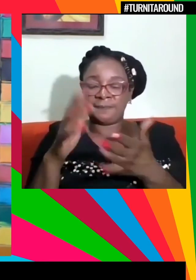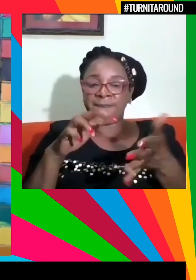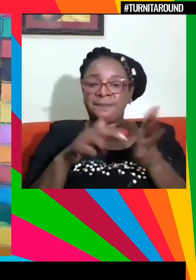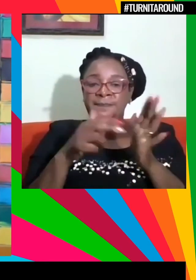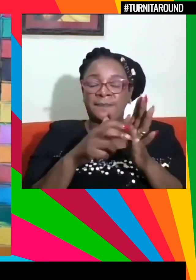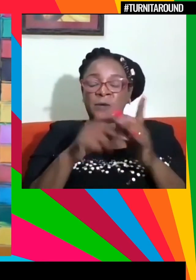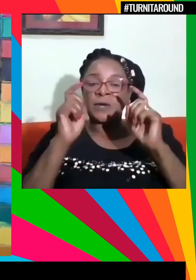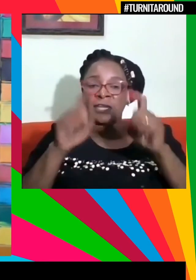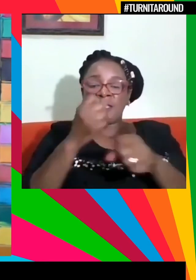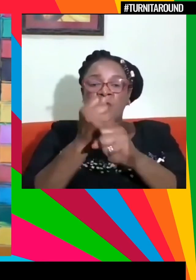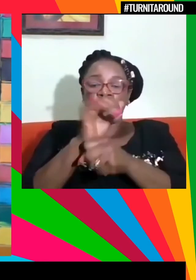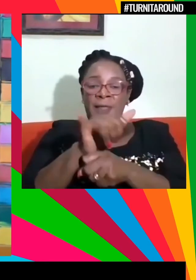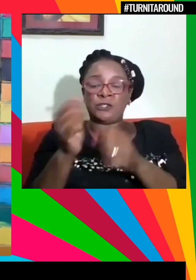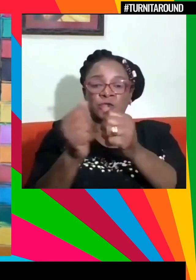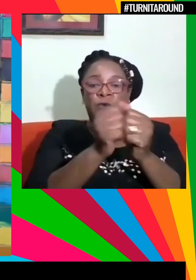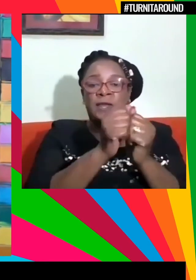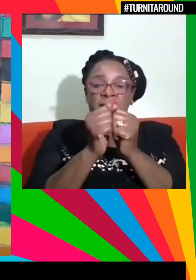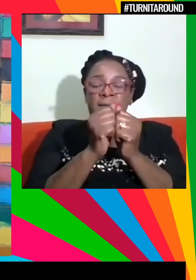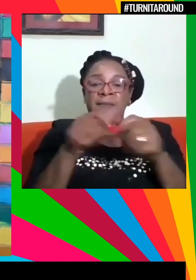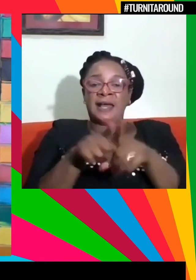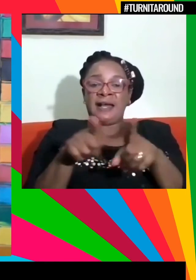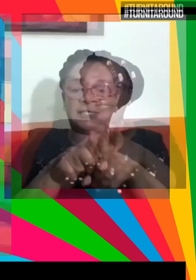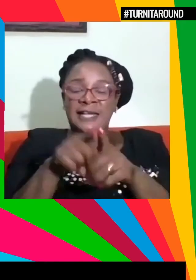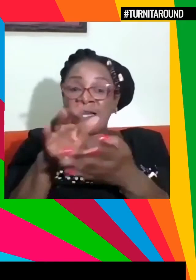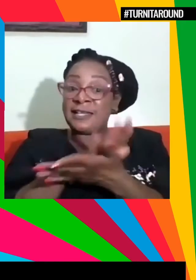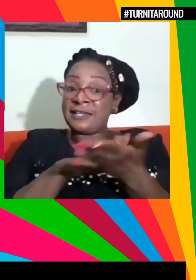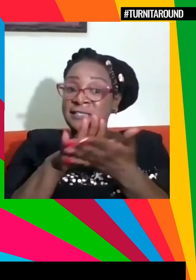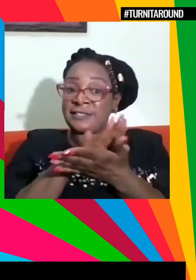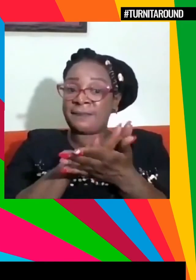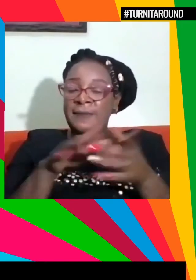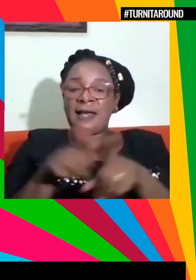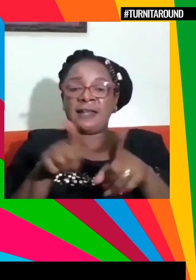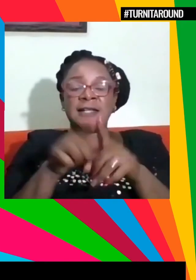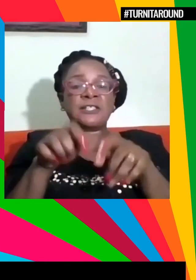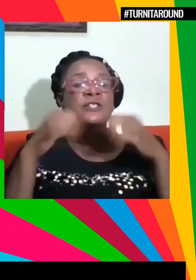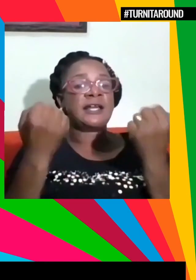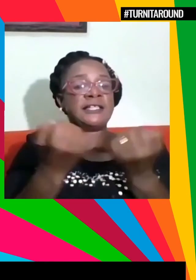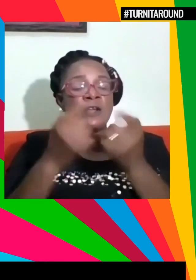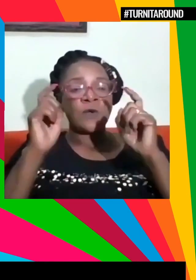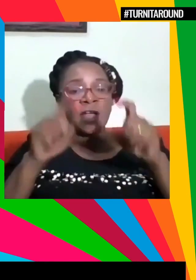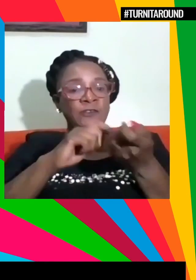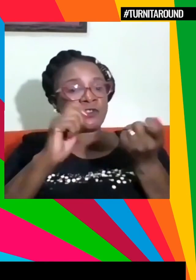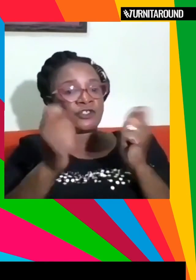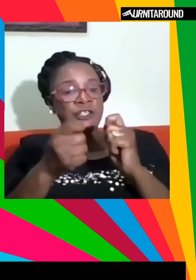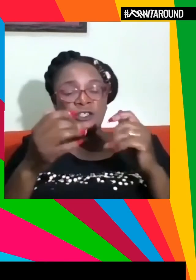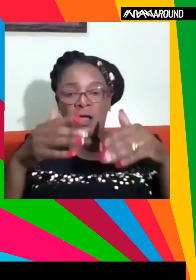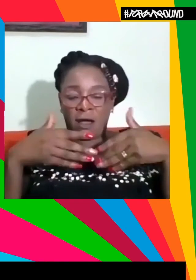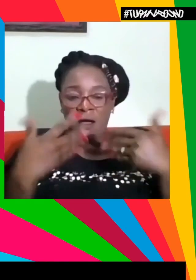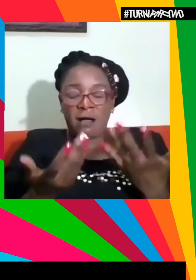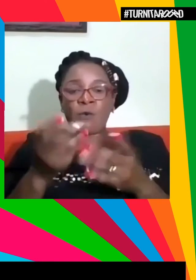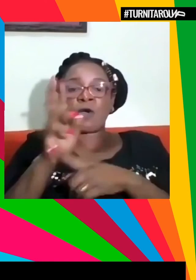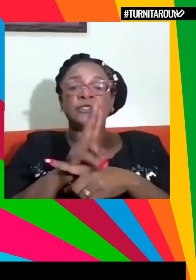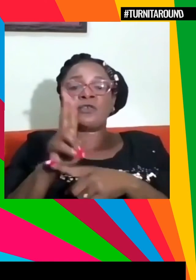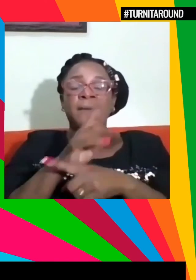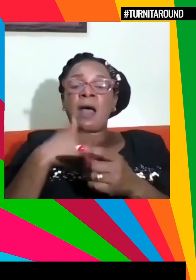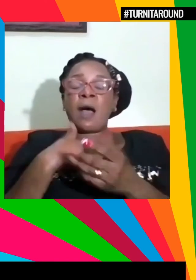together. We know as an industry, and as a society, we have to change how we consume products,